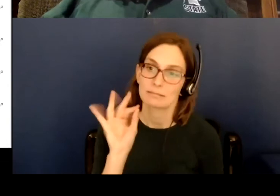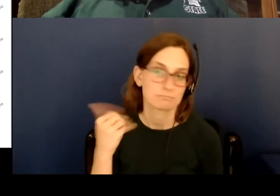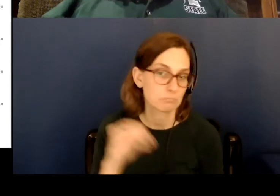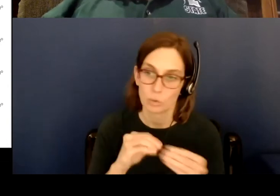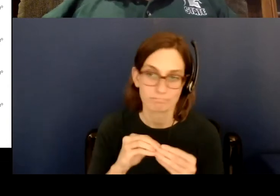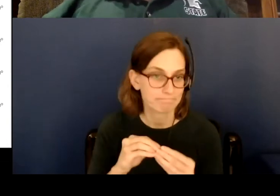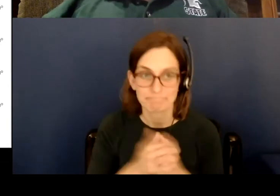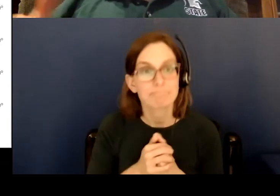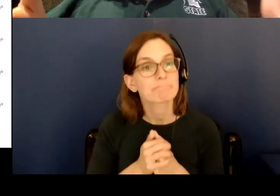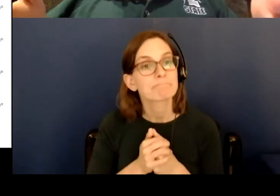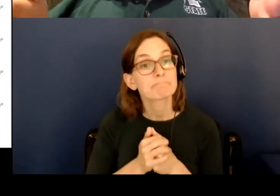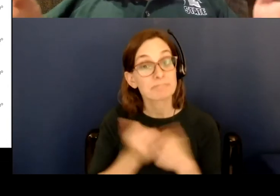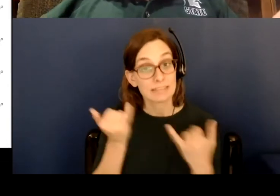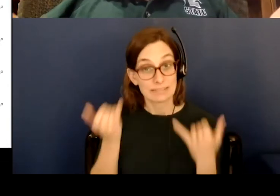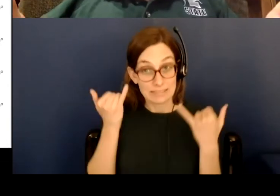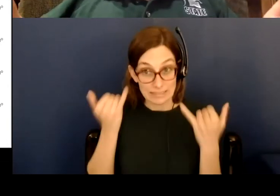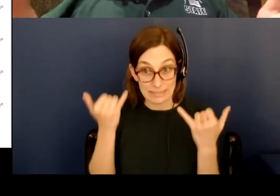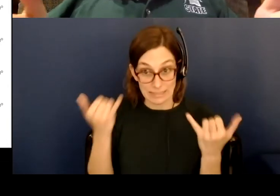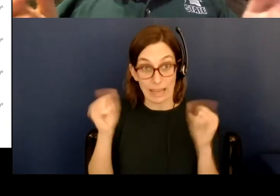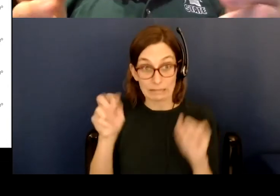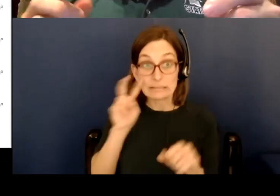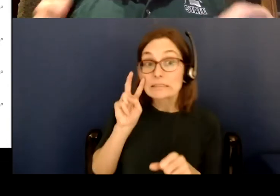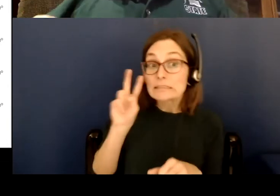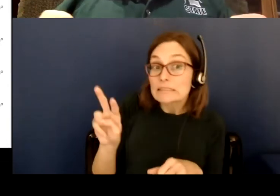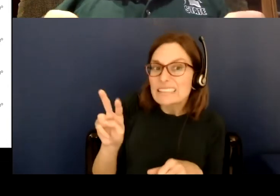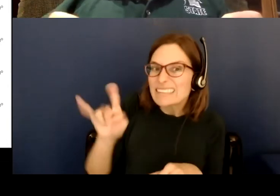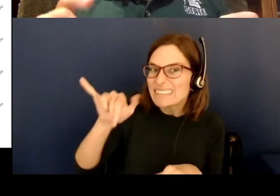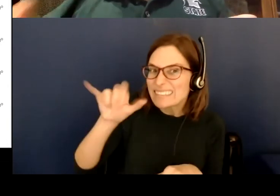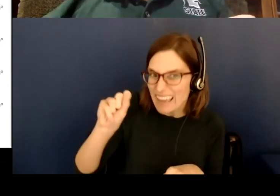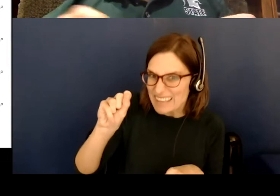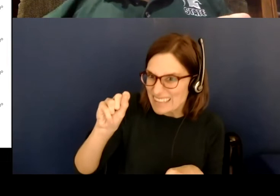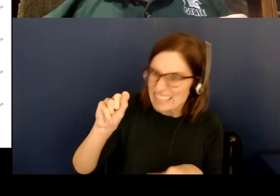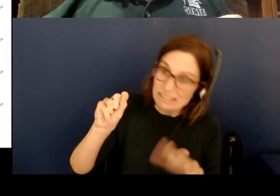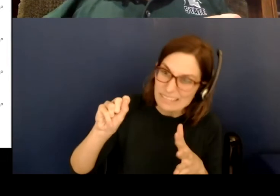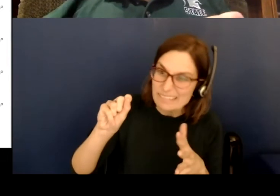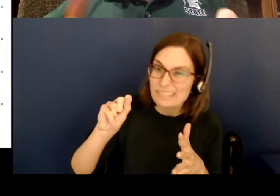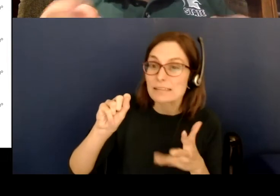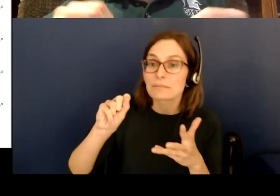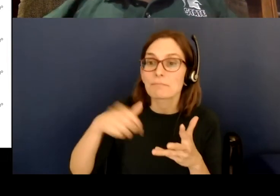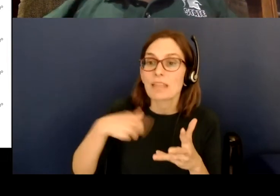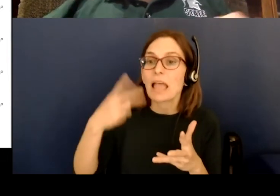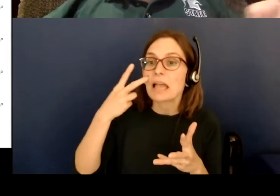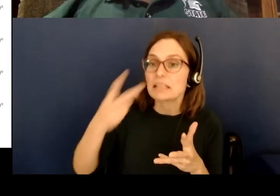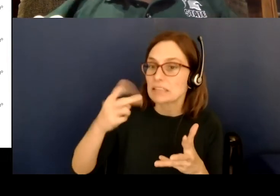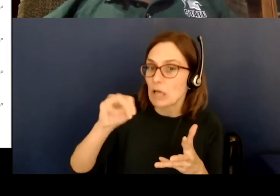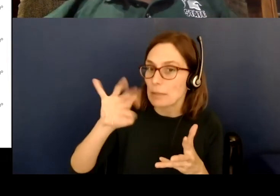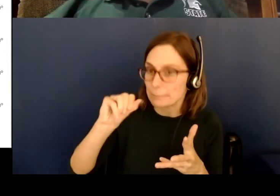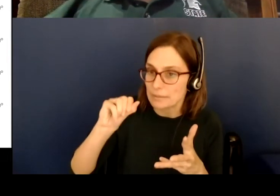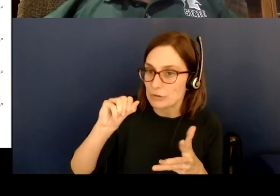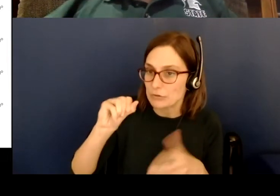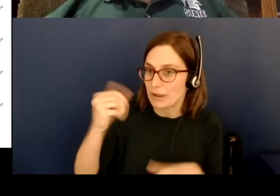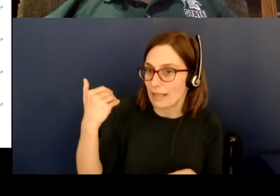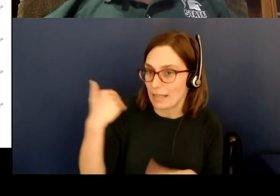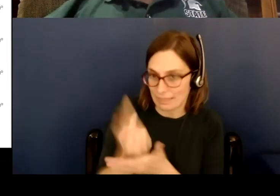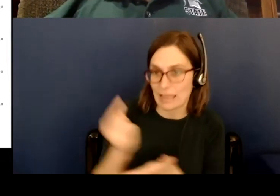Can we see Mira today, meaning tonight? Yes, I saw Mira, just for the purpose of this talk, I saw Mira last